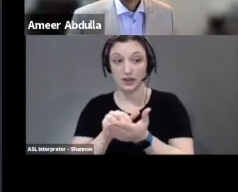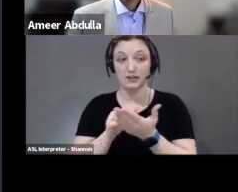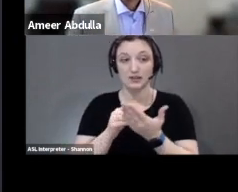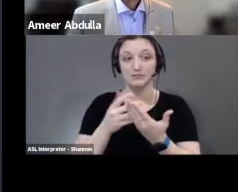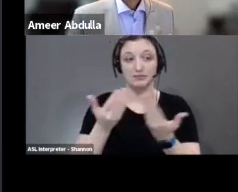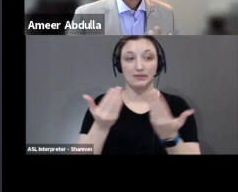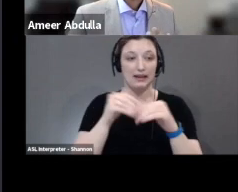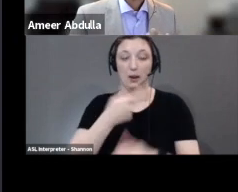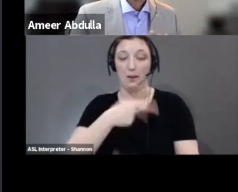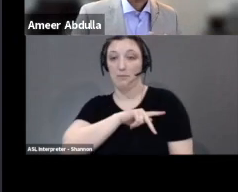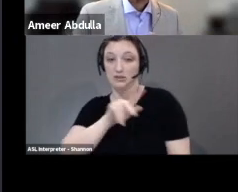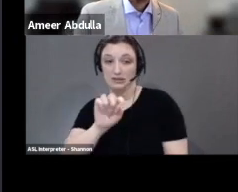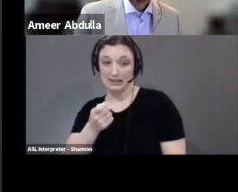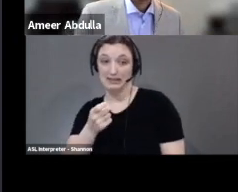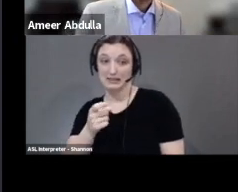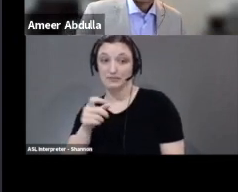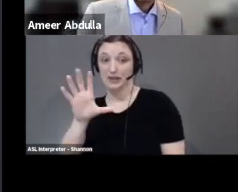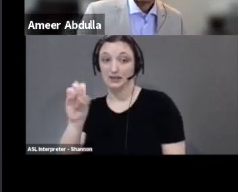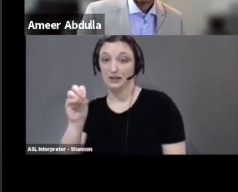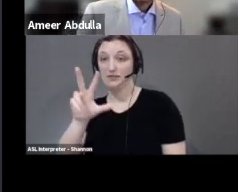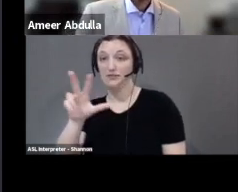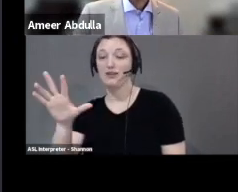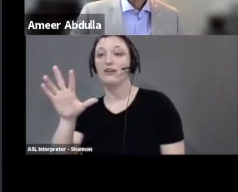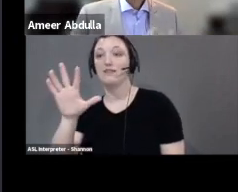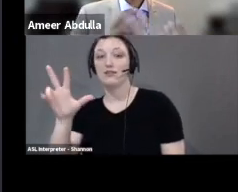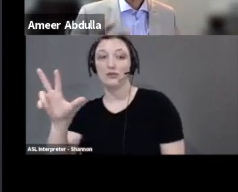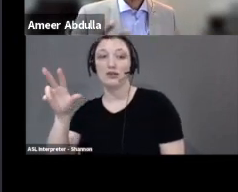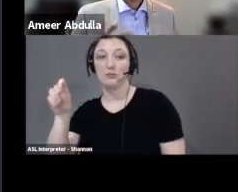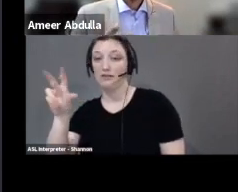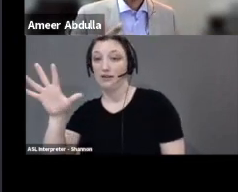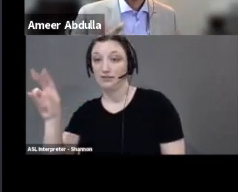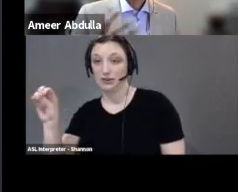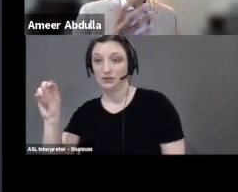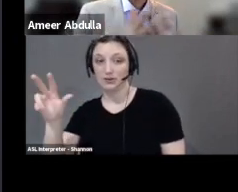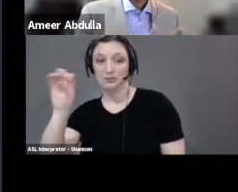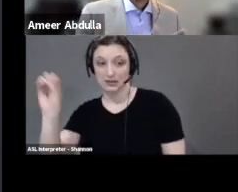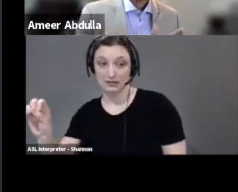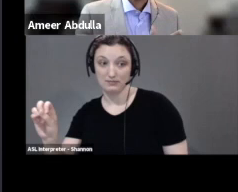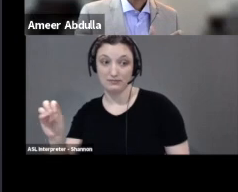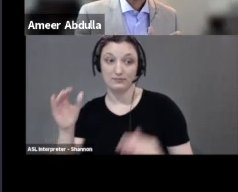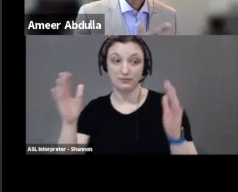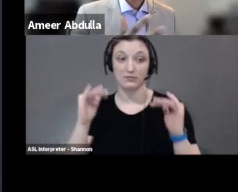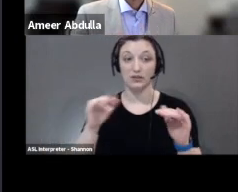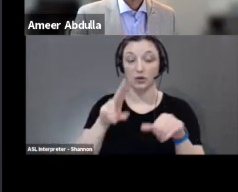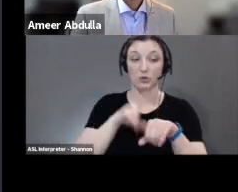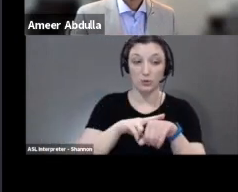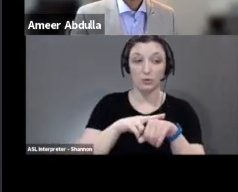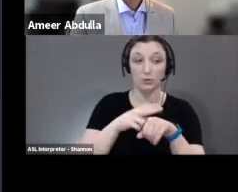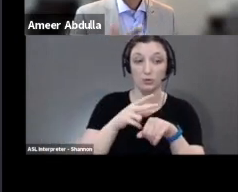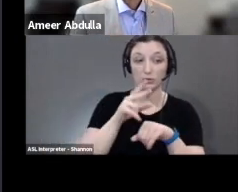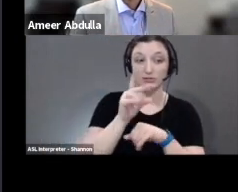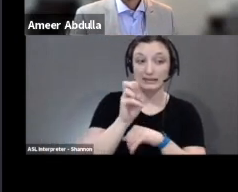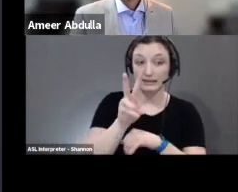53.53%. If there's a regular dividend or a taxable dividend, in order to have a taxable dividend, company has to have profits, pay tax